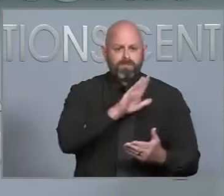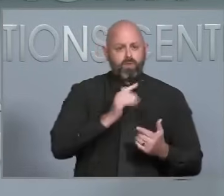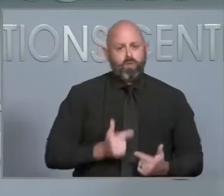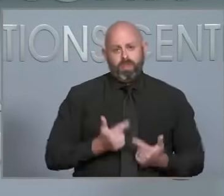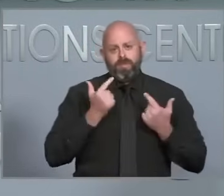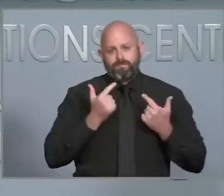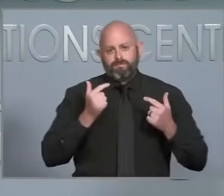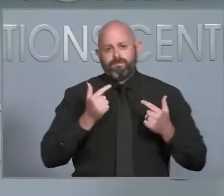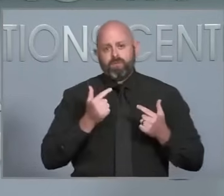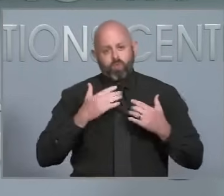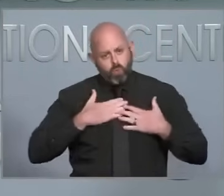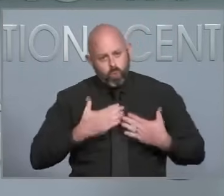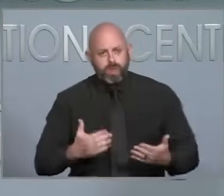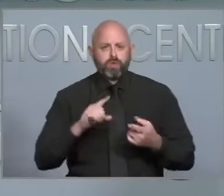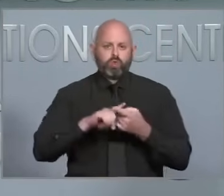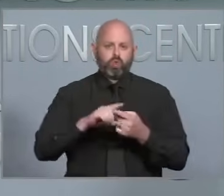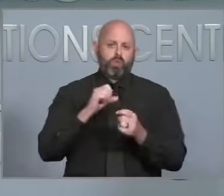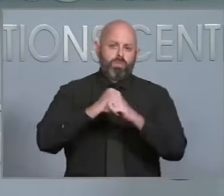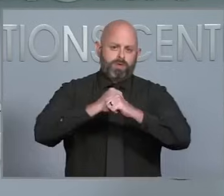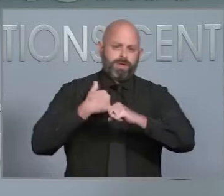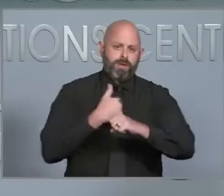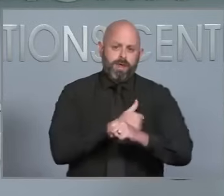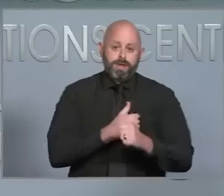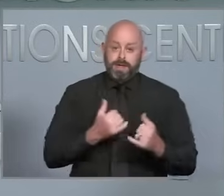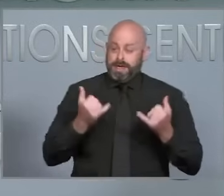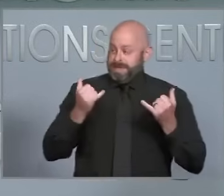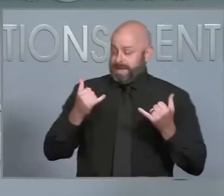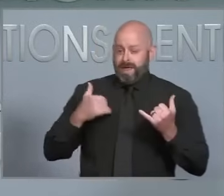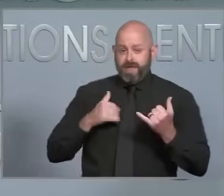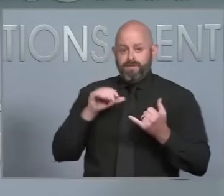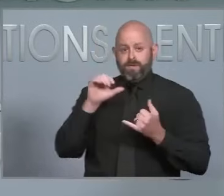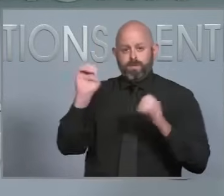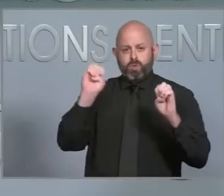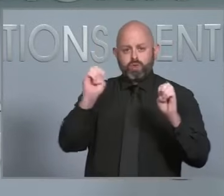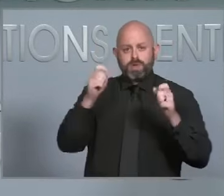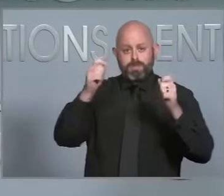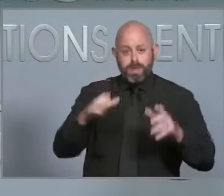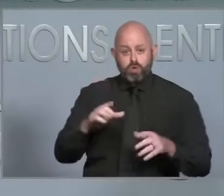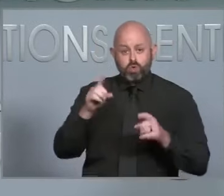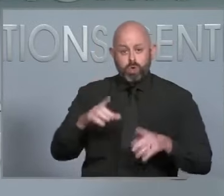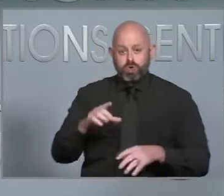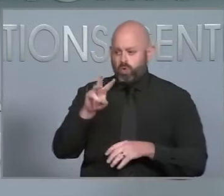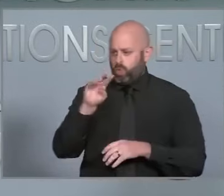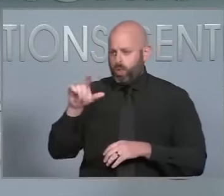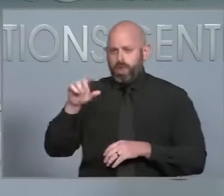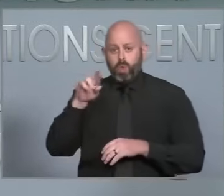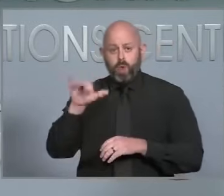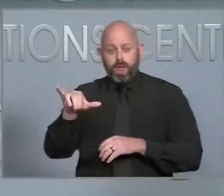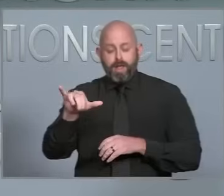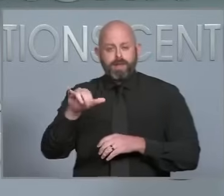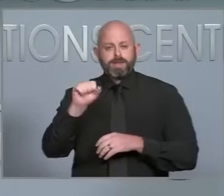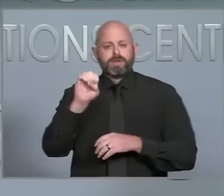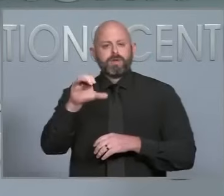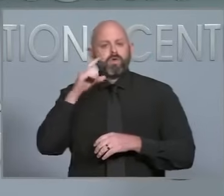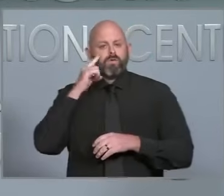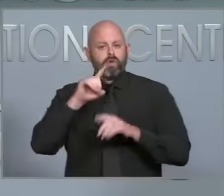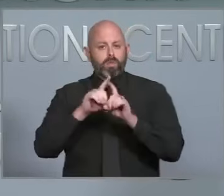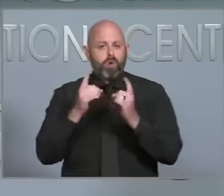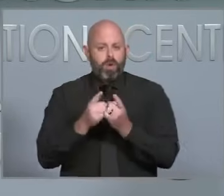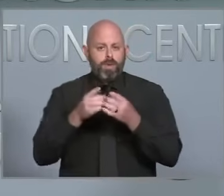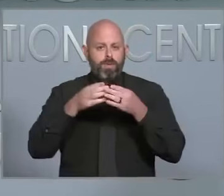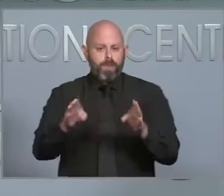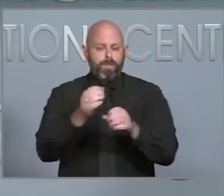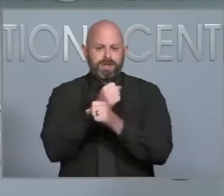Carolinians. Today I'm joined by Emergency Management Director Will Ray, our Secretary of the Department of Public Safety,